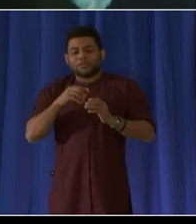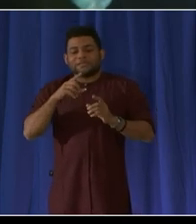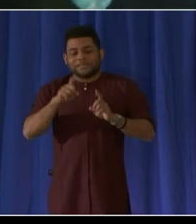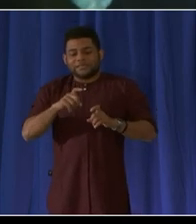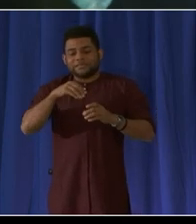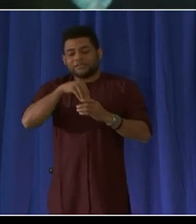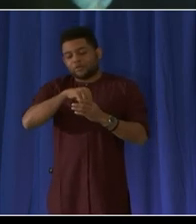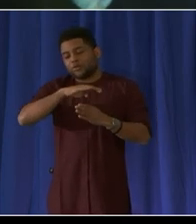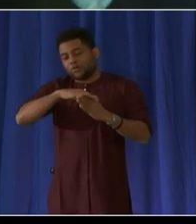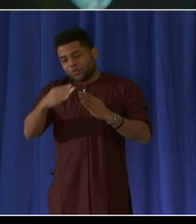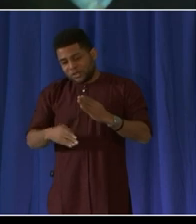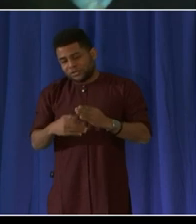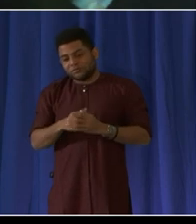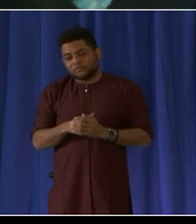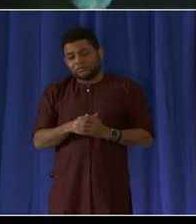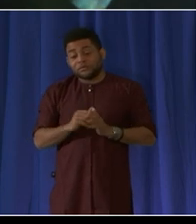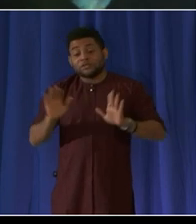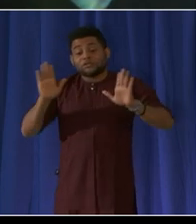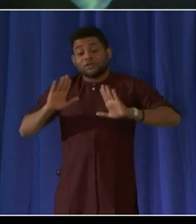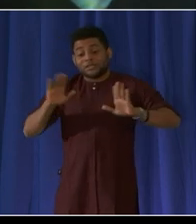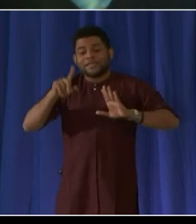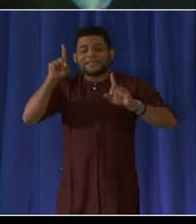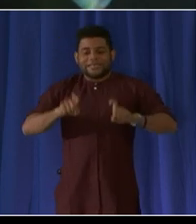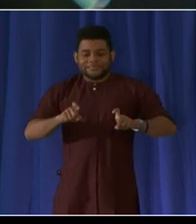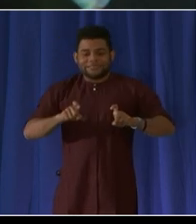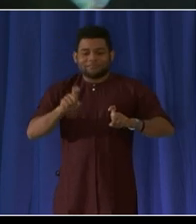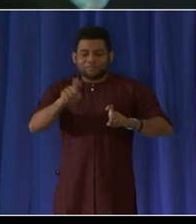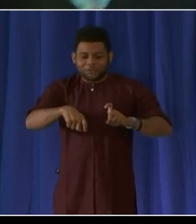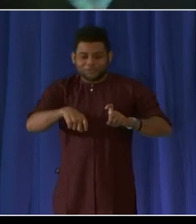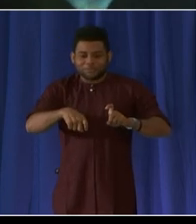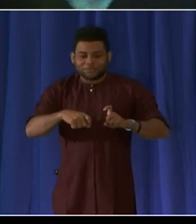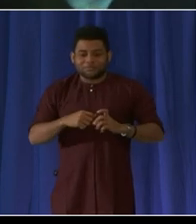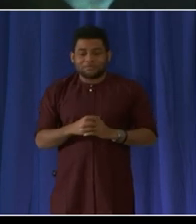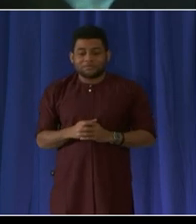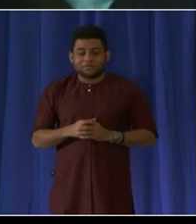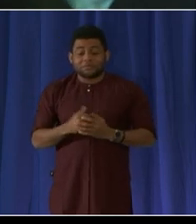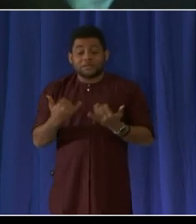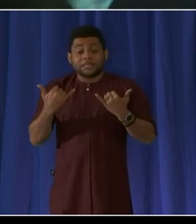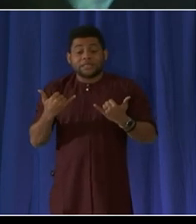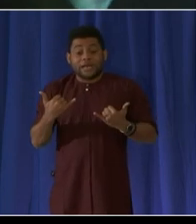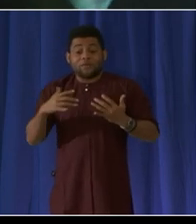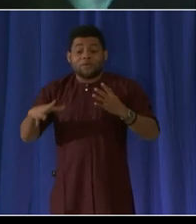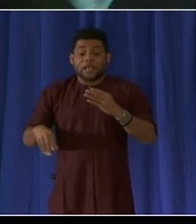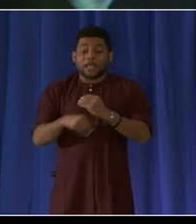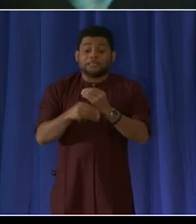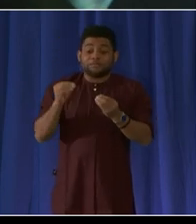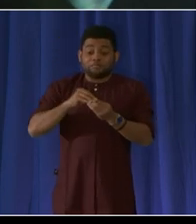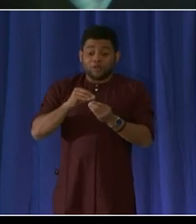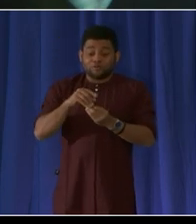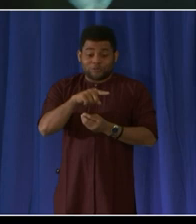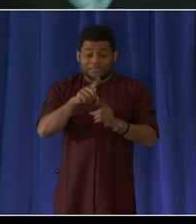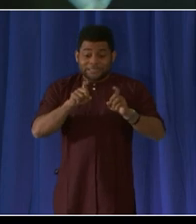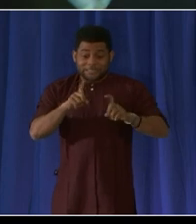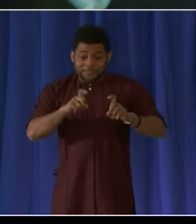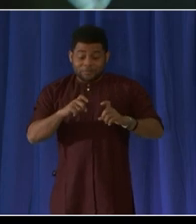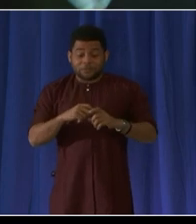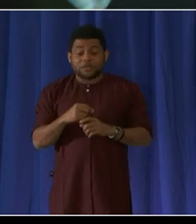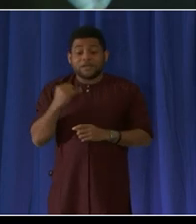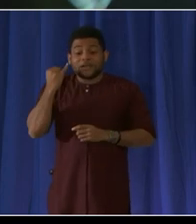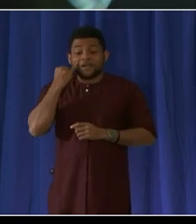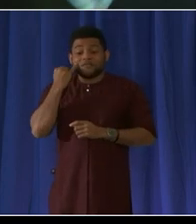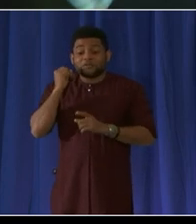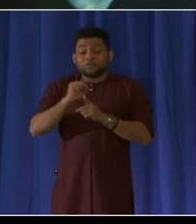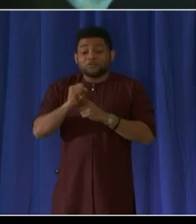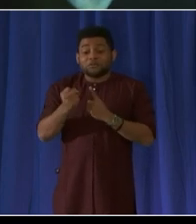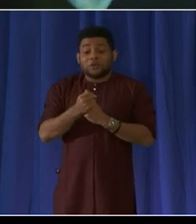the weekend, so they test on Sunday. In the expansion of the pilot, we could have a situation